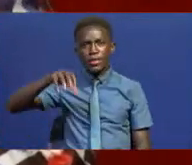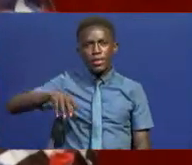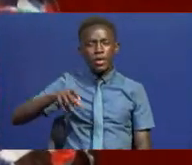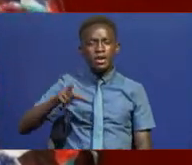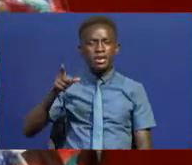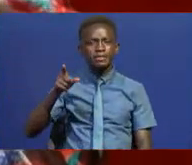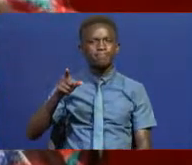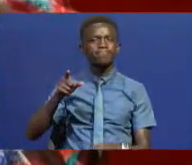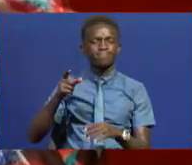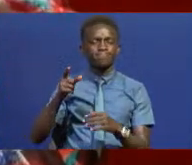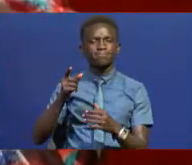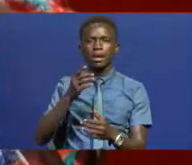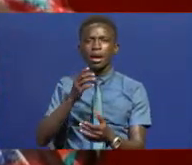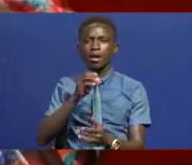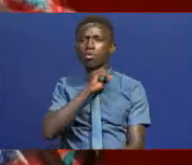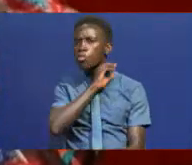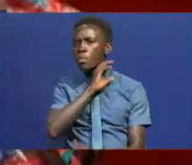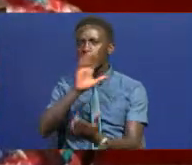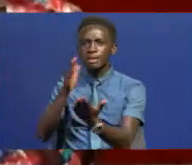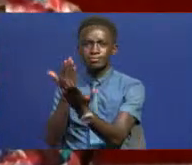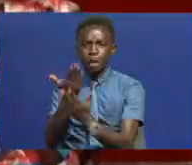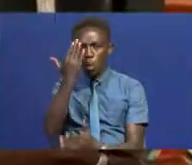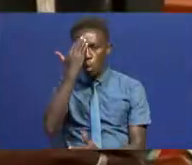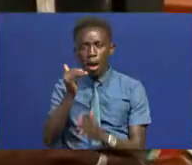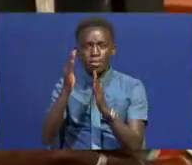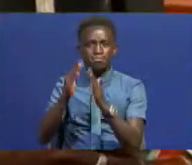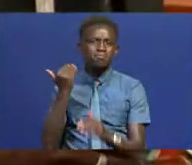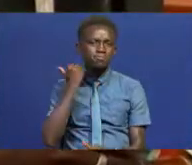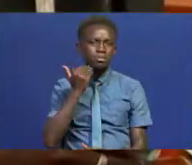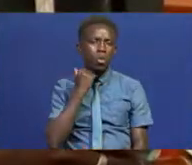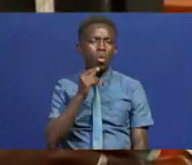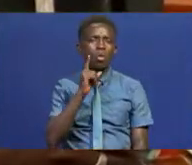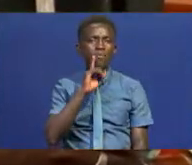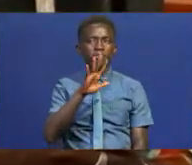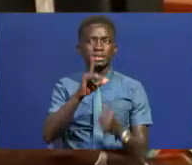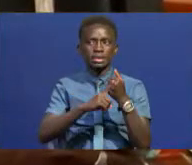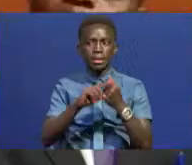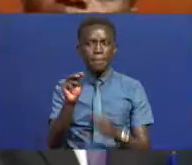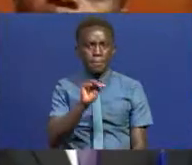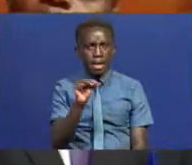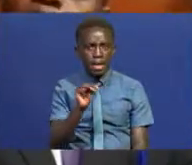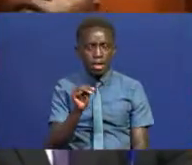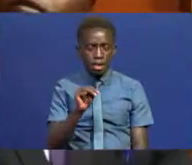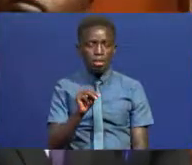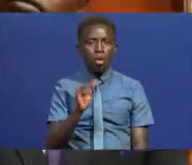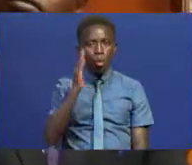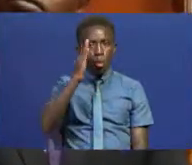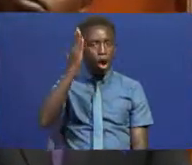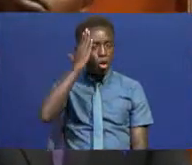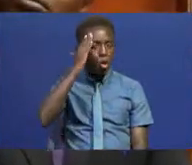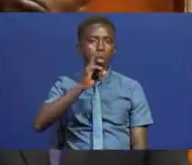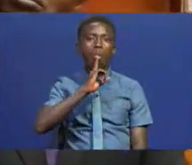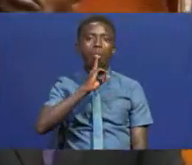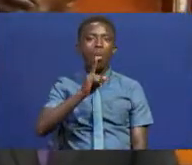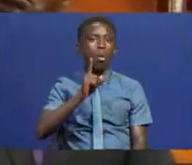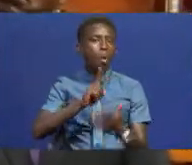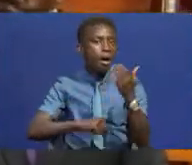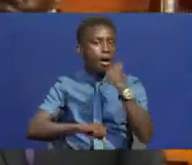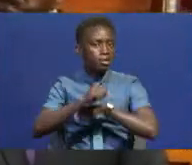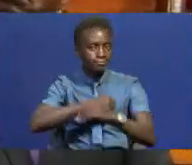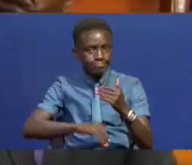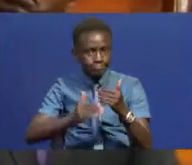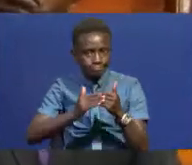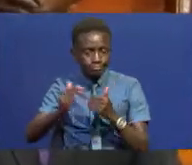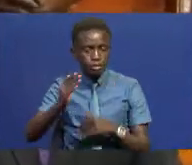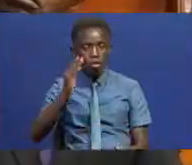international trade company over 156 million shillings will know his fate on Friday. Prosecuting counsel James Gashoka told